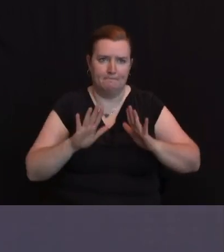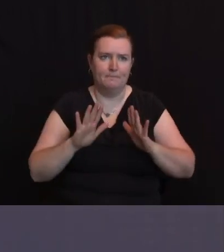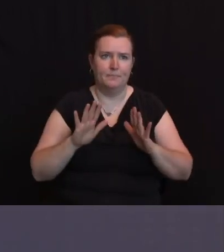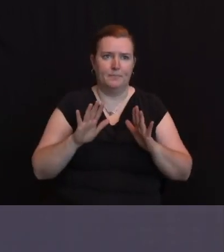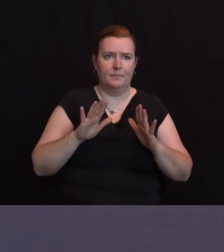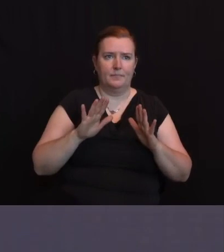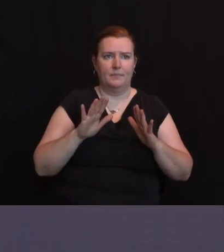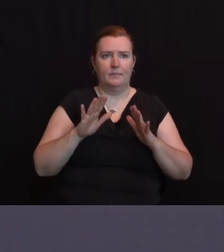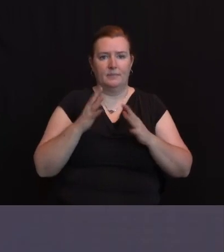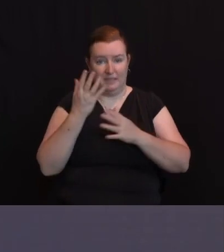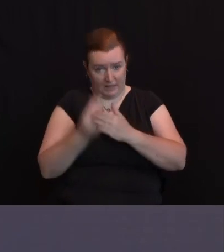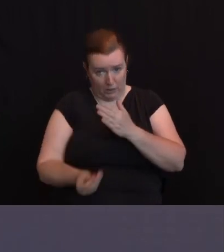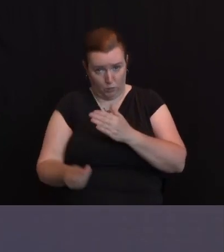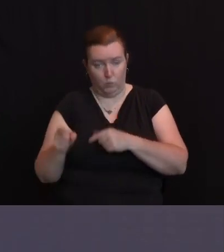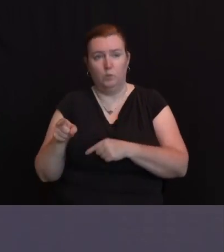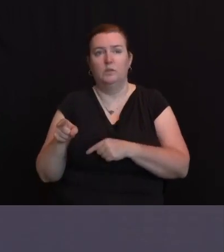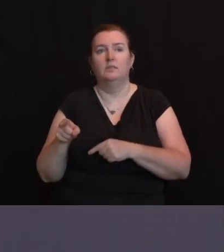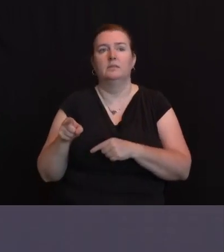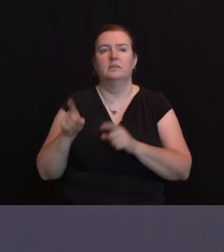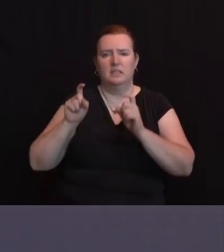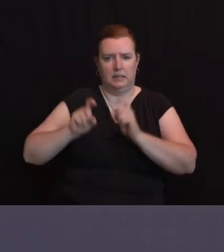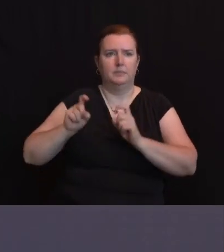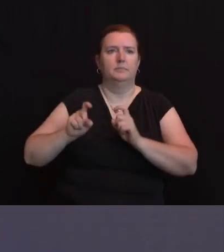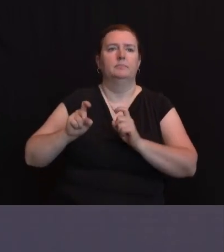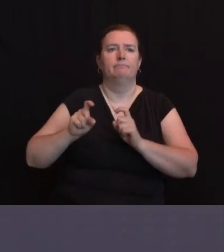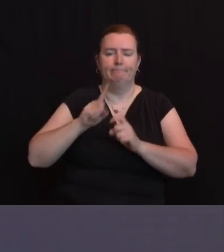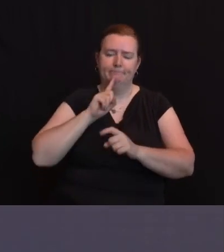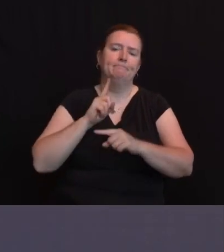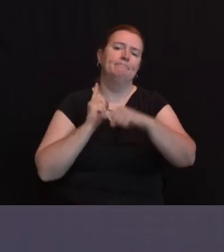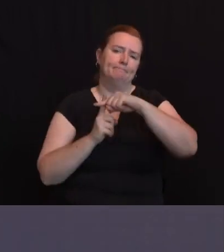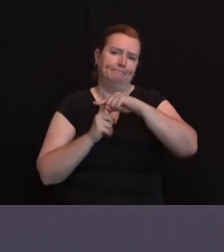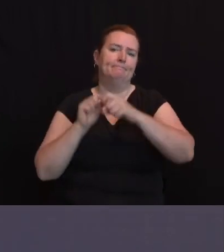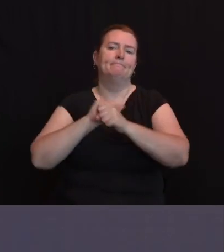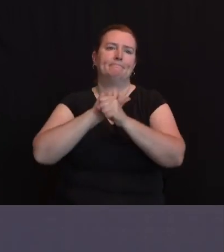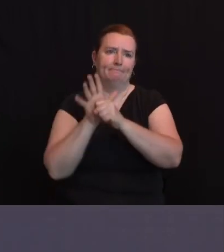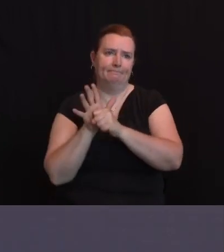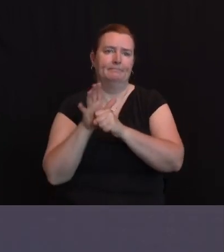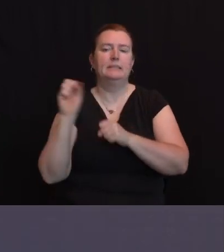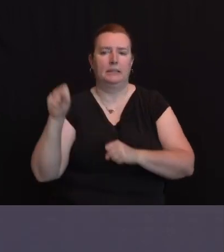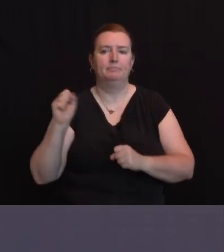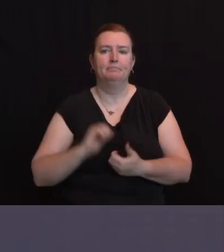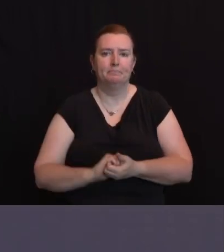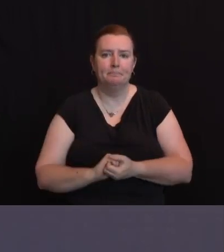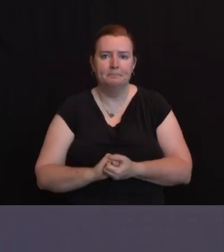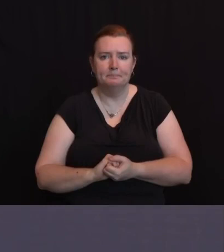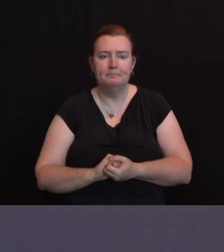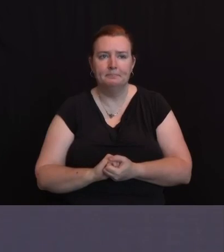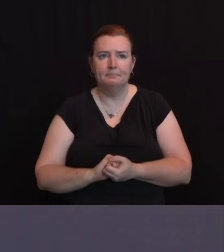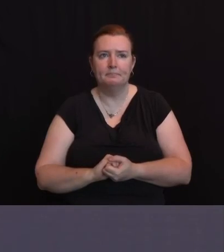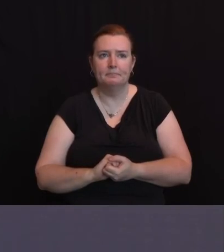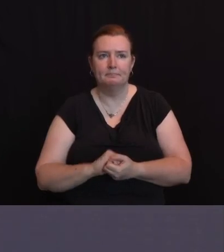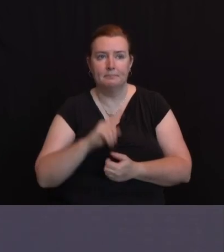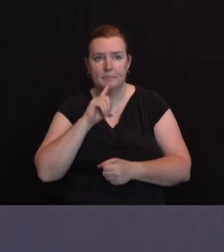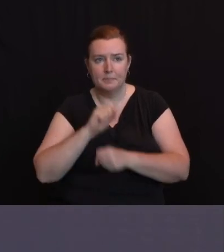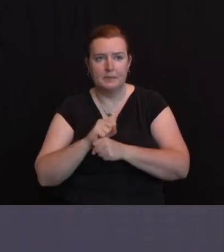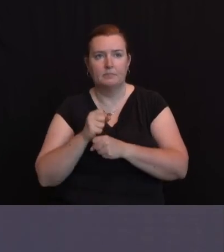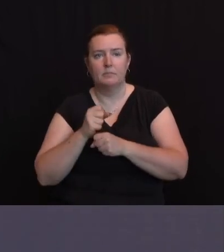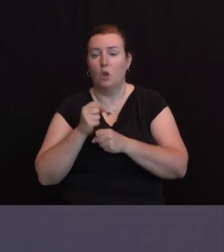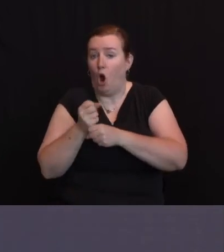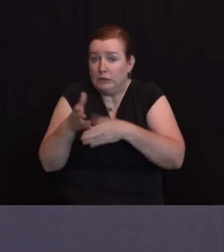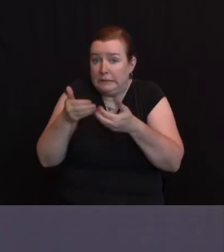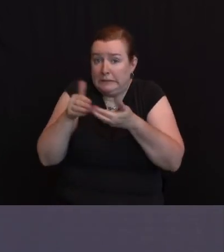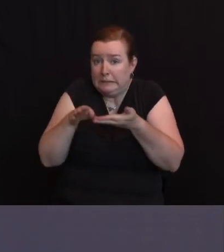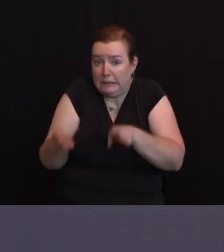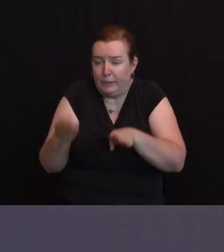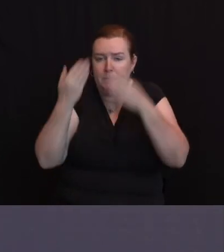sadly, after passing, this infant had COVID-19, but nothing beyond cause of death. I apologize.